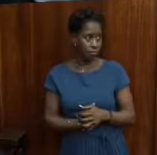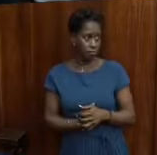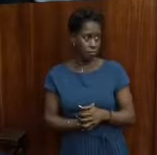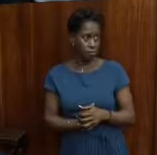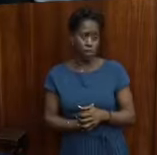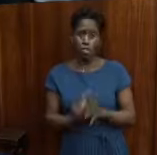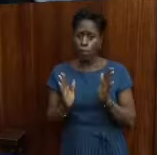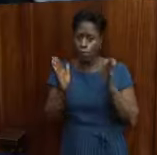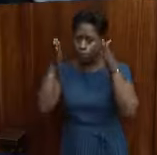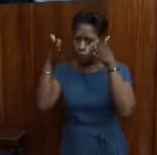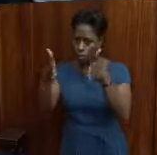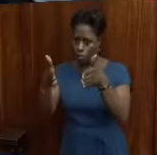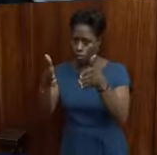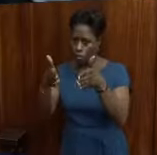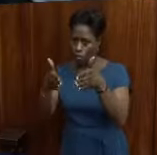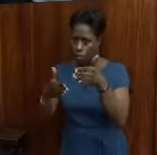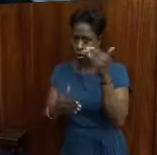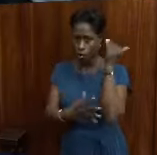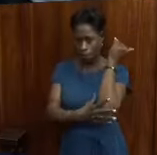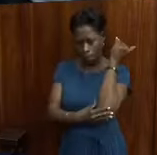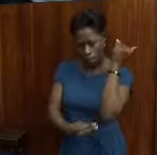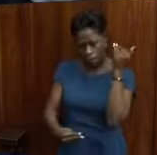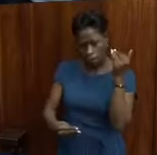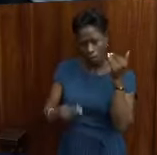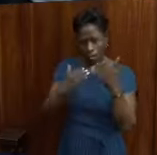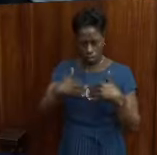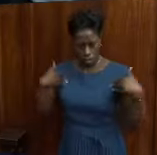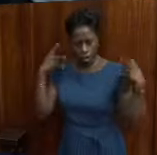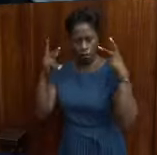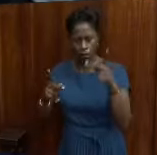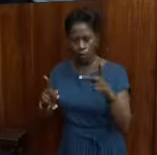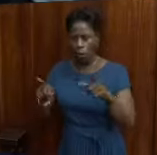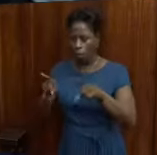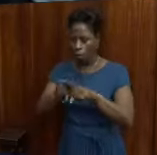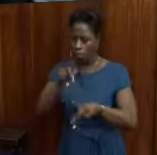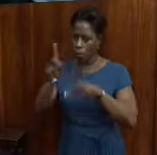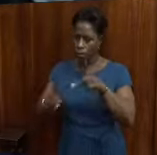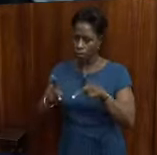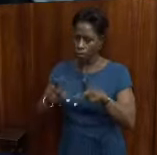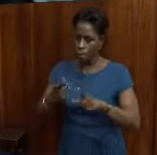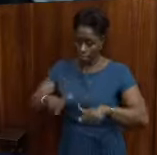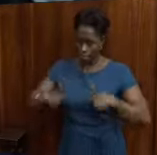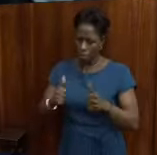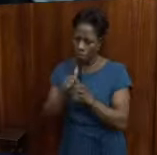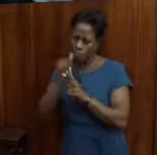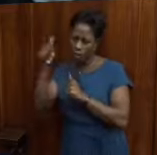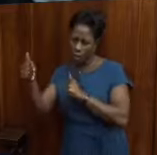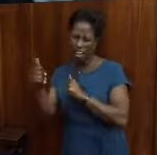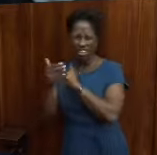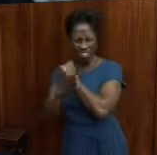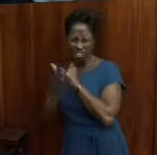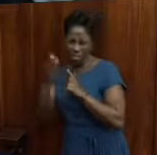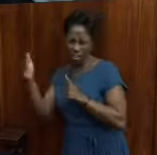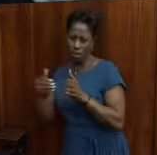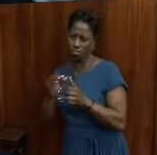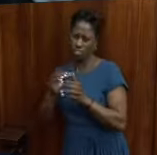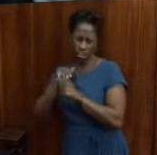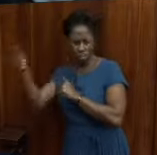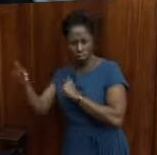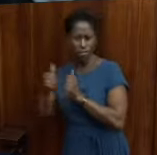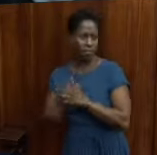at-risk urban and rural youth. The membership of the board will be gender balanced with adequate youth representation.